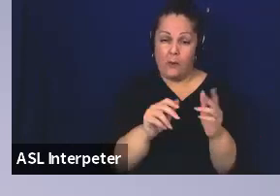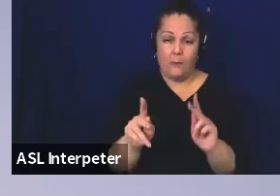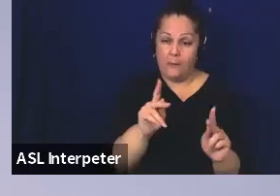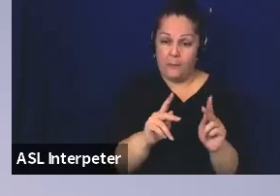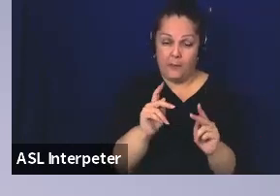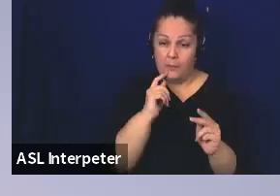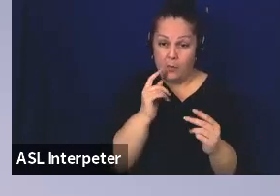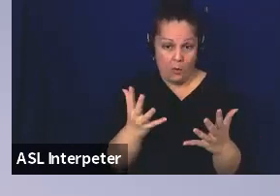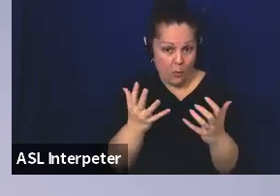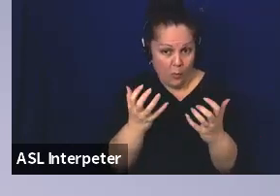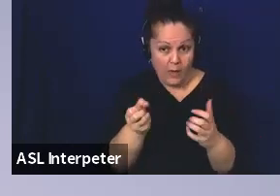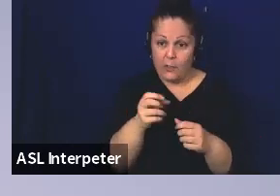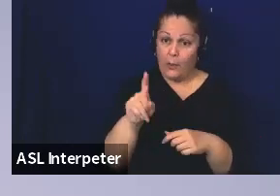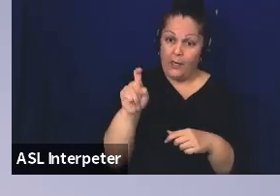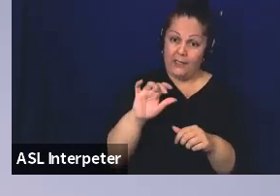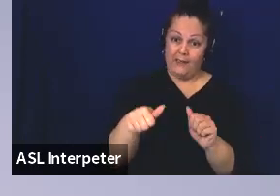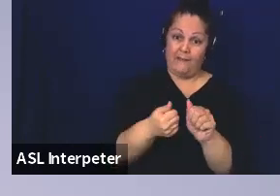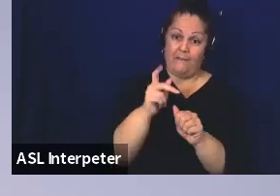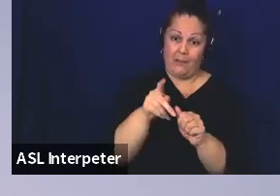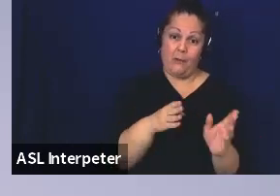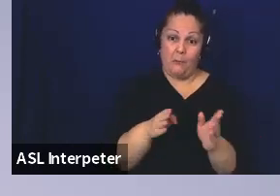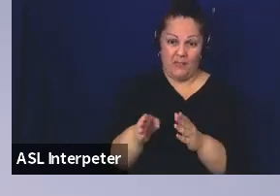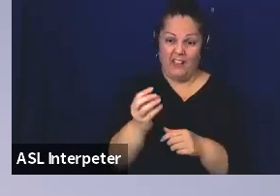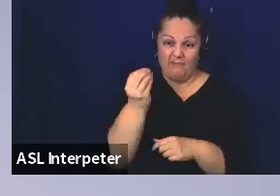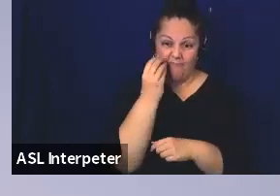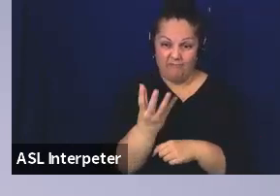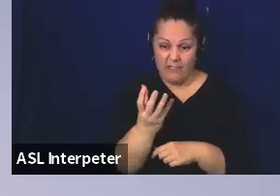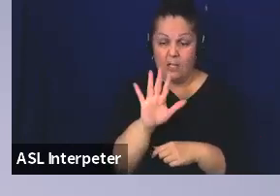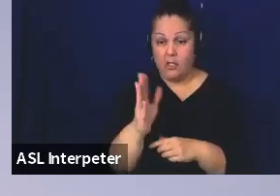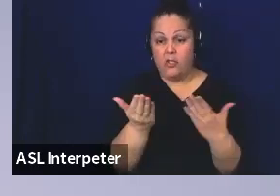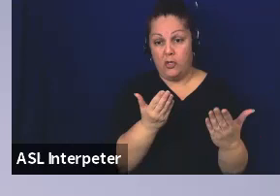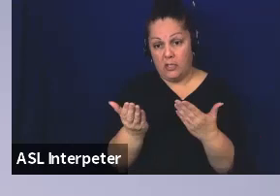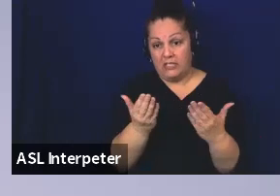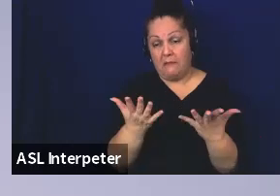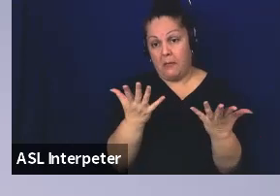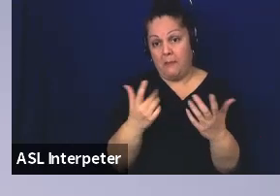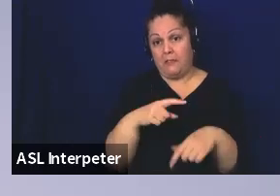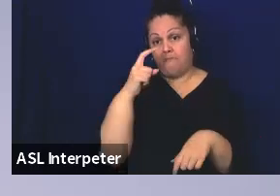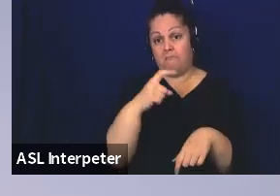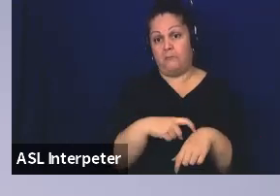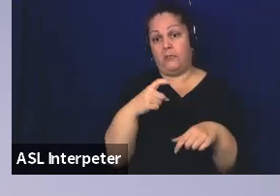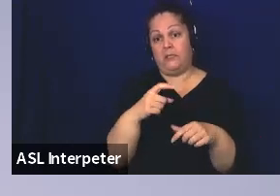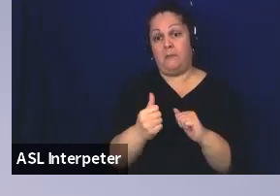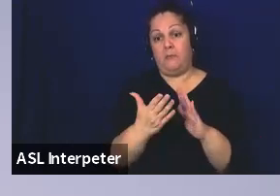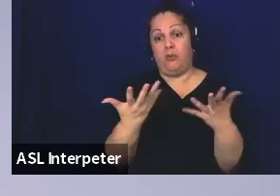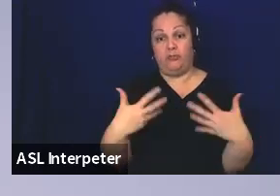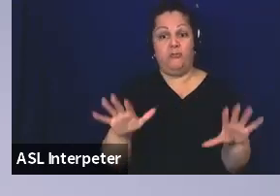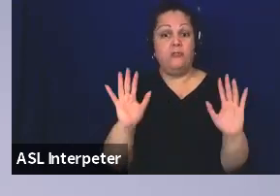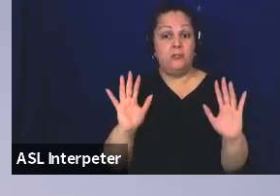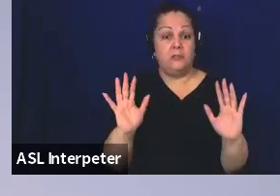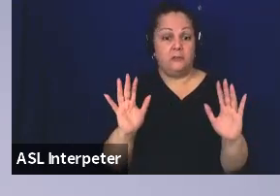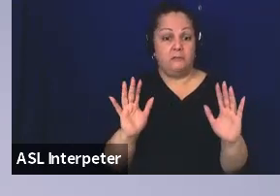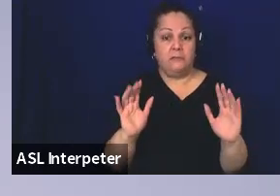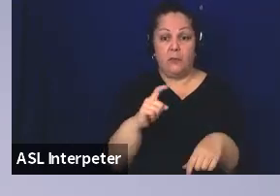to want or need a follow-up plan, and your services might be a one-off approach or one-off